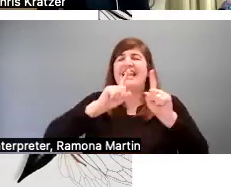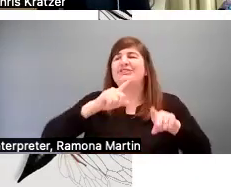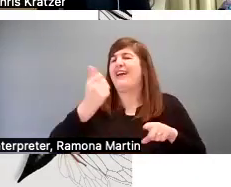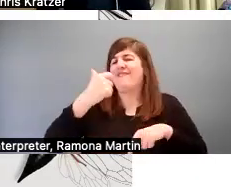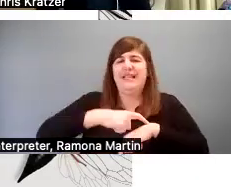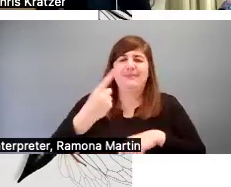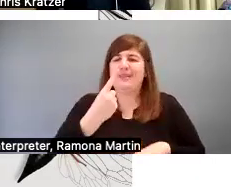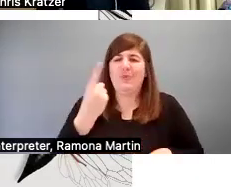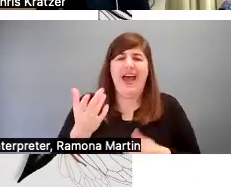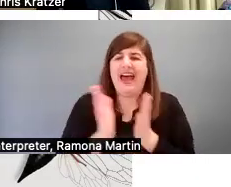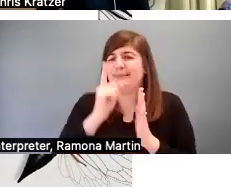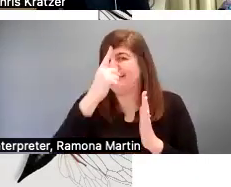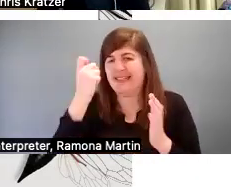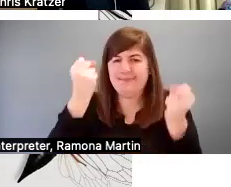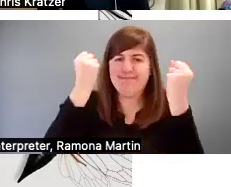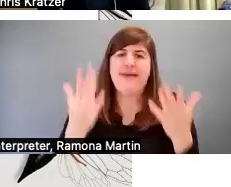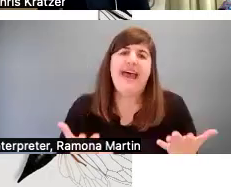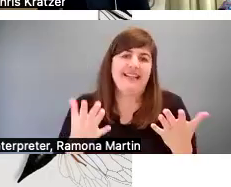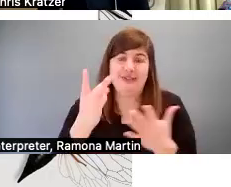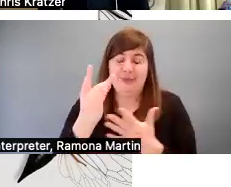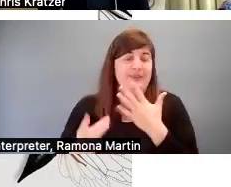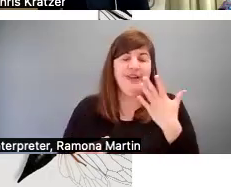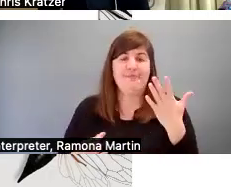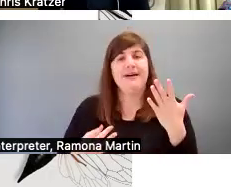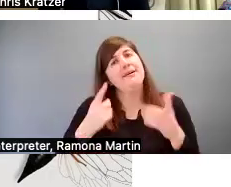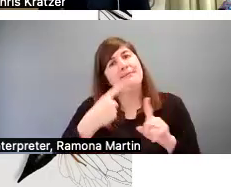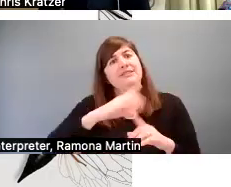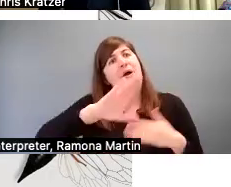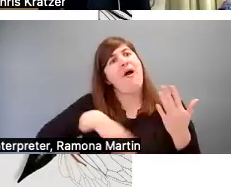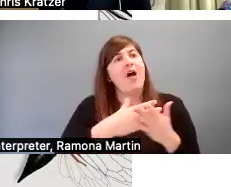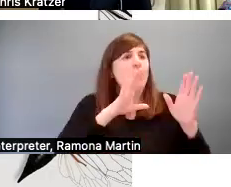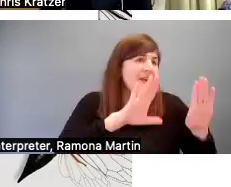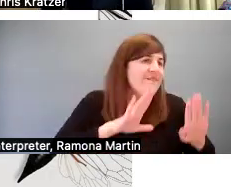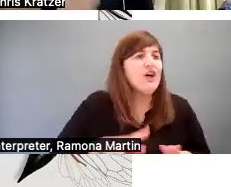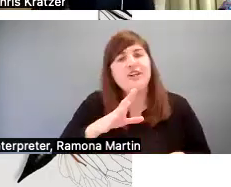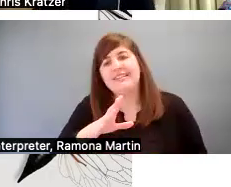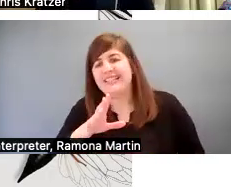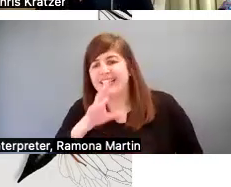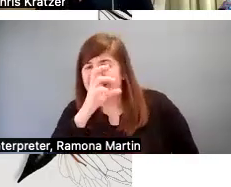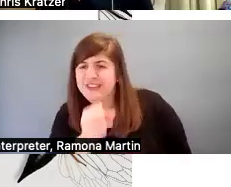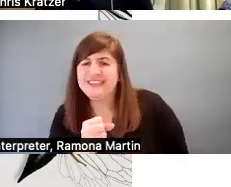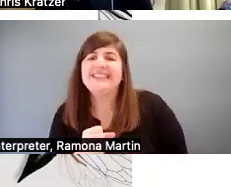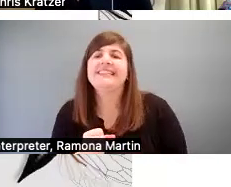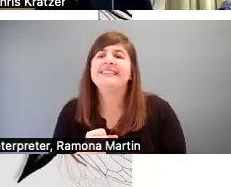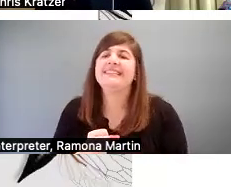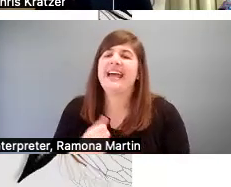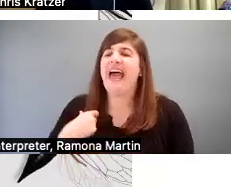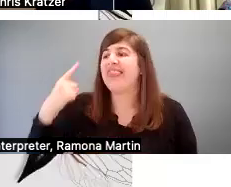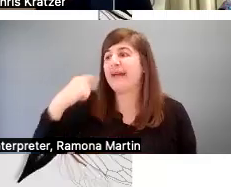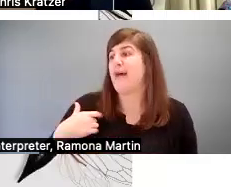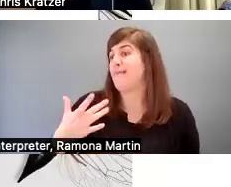asks because there's so many to choose from, and they're all so interesting and wonderful. Um, let's see. I think my